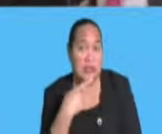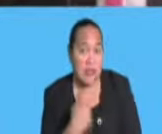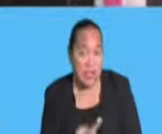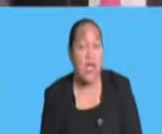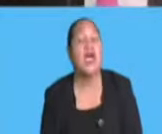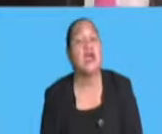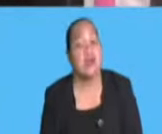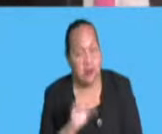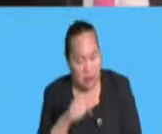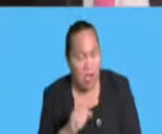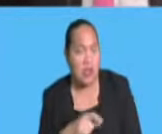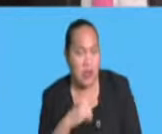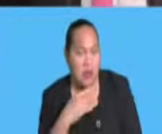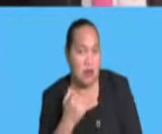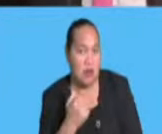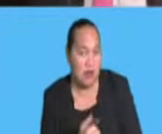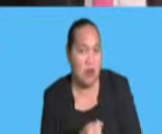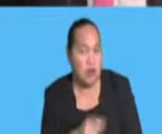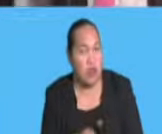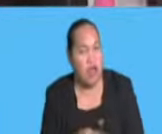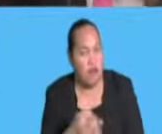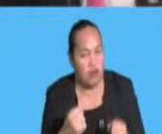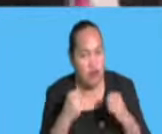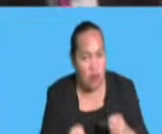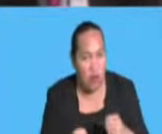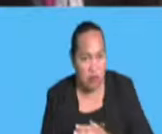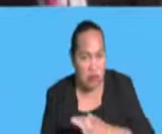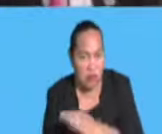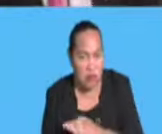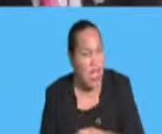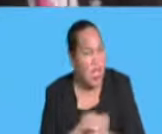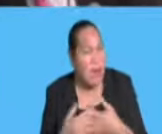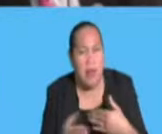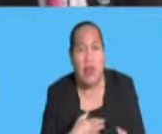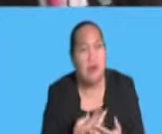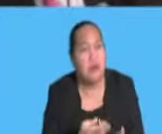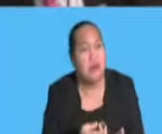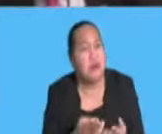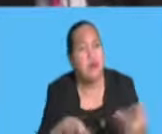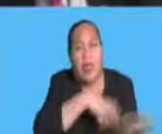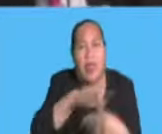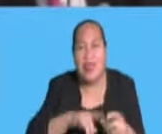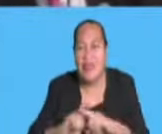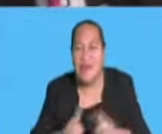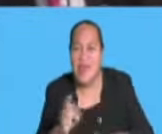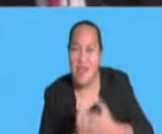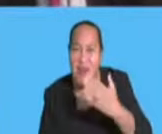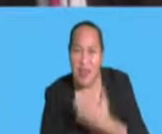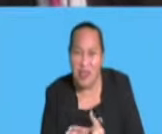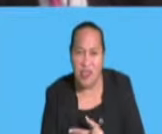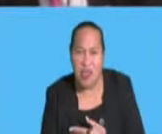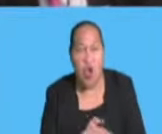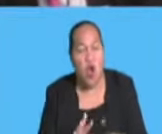First government has a solid and proven record of recovery from events that are not of their making, whether it is the global